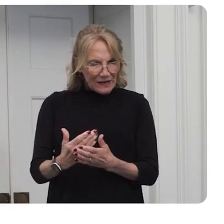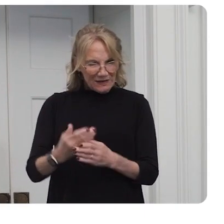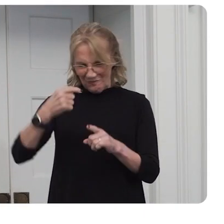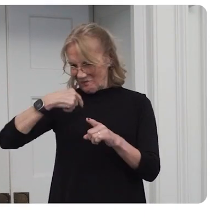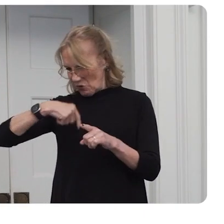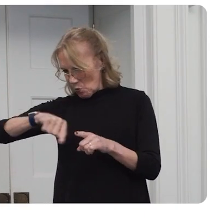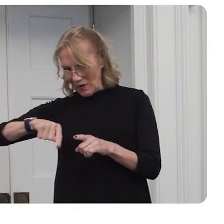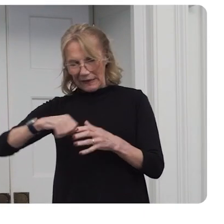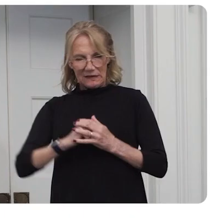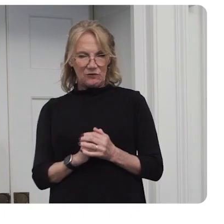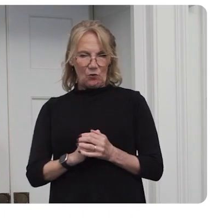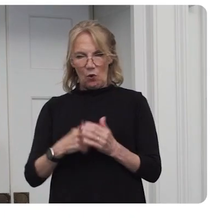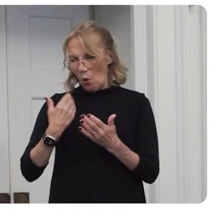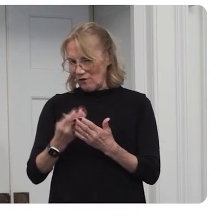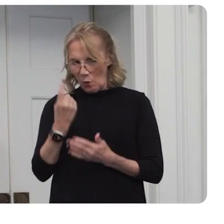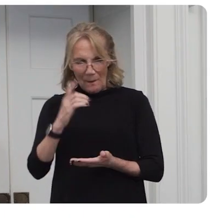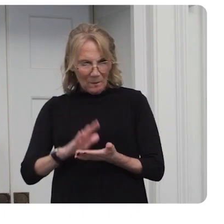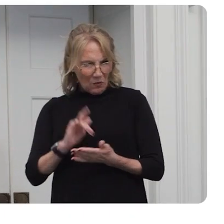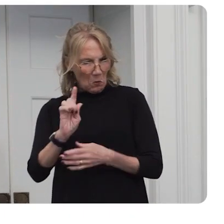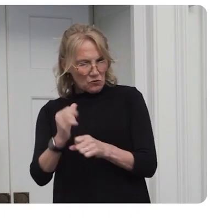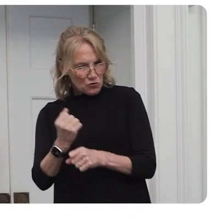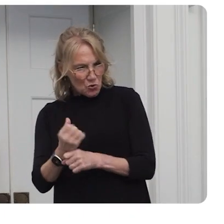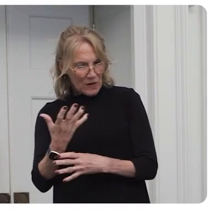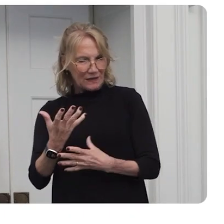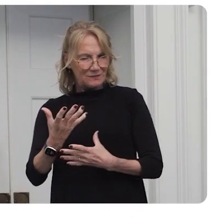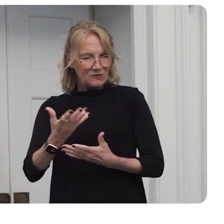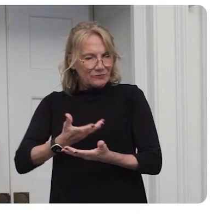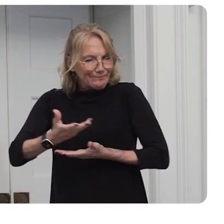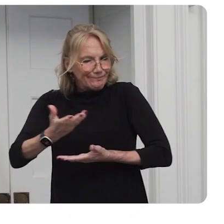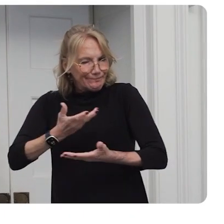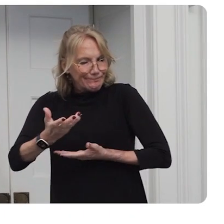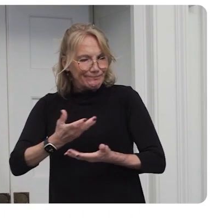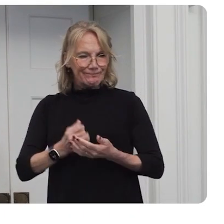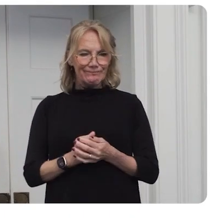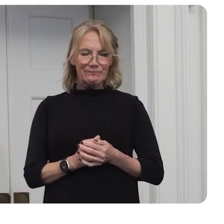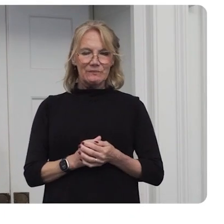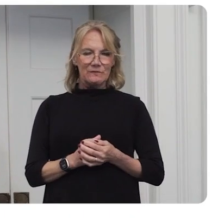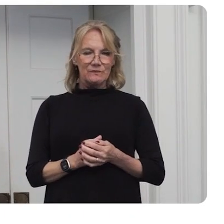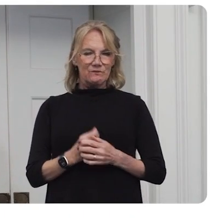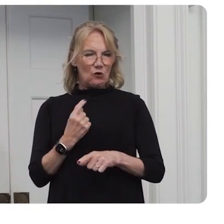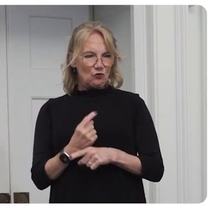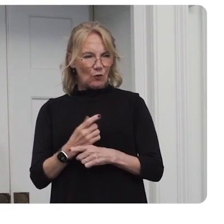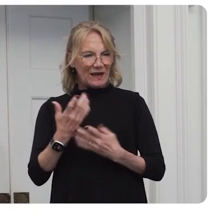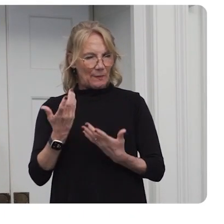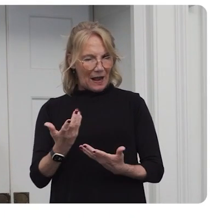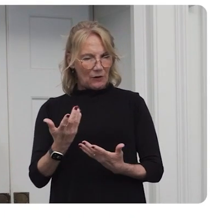to that week or that month, etc. And so it's tapping into that kind